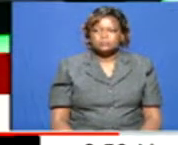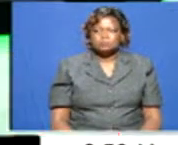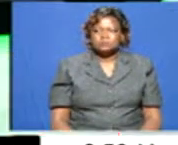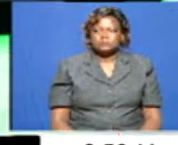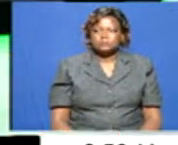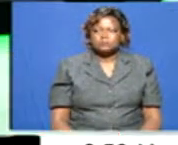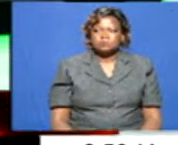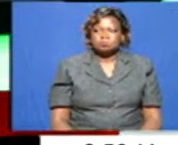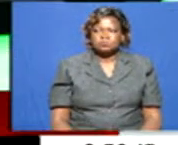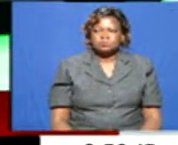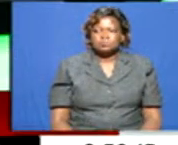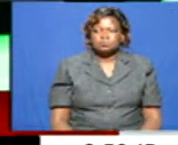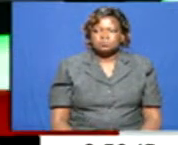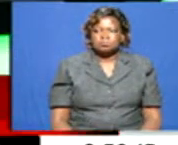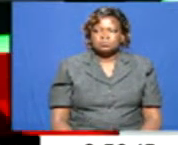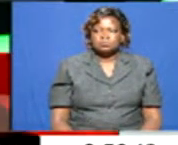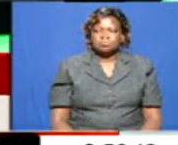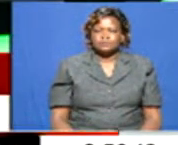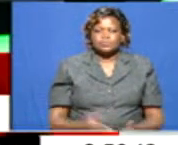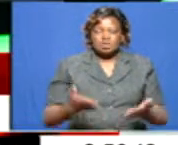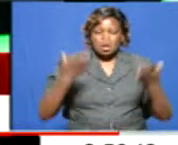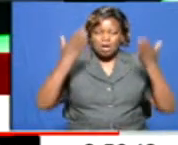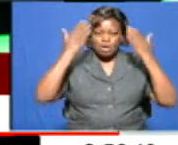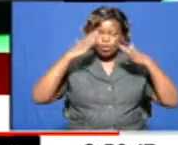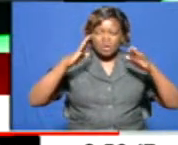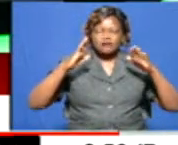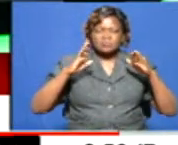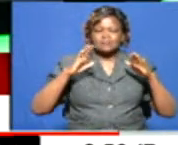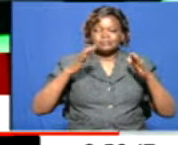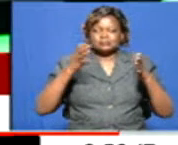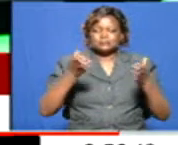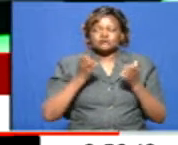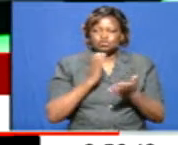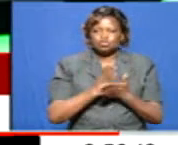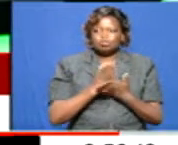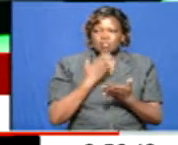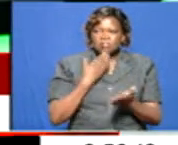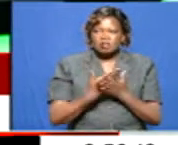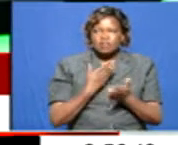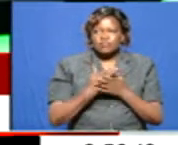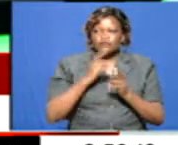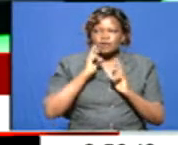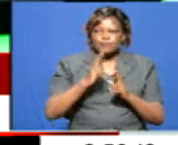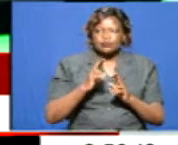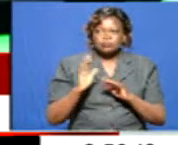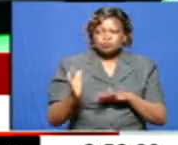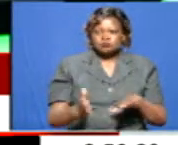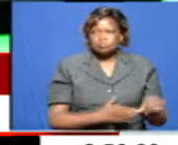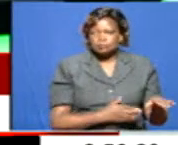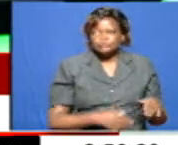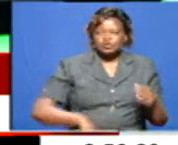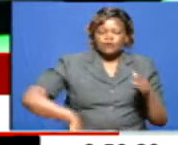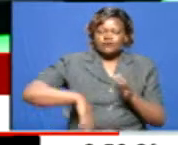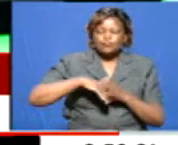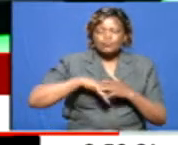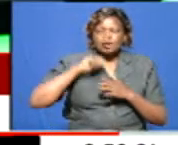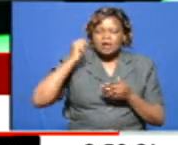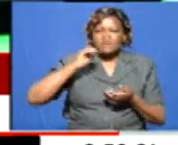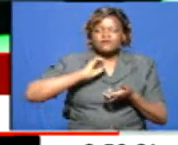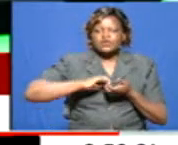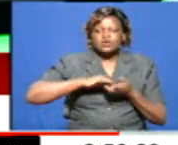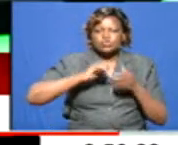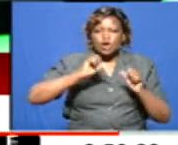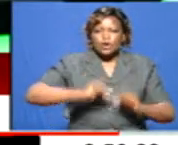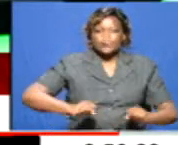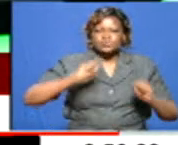And that sensitization is very much needed. Thank you, Muki, for that report. Moving on, Football Kenya Federation boss Nick Mwendwa